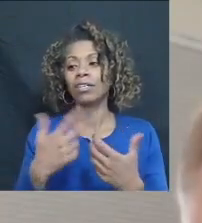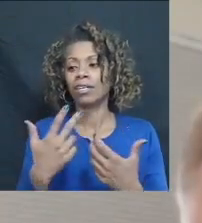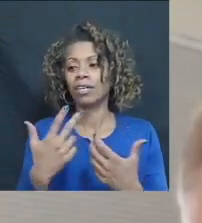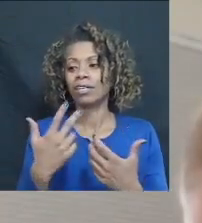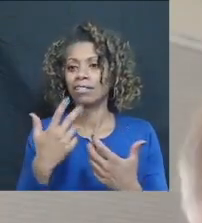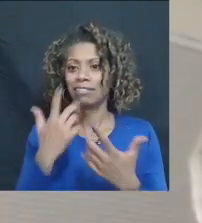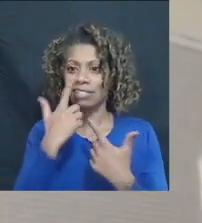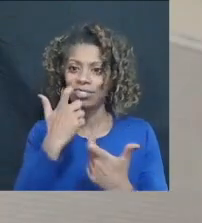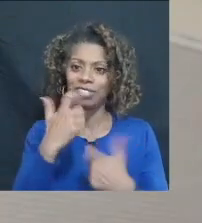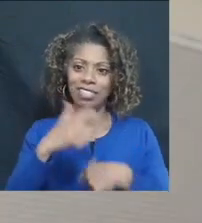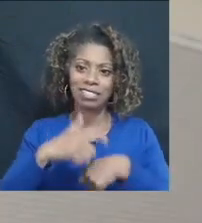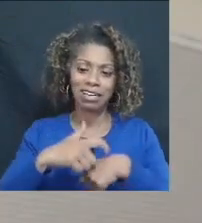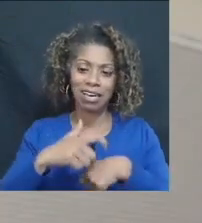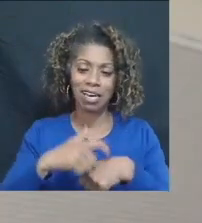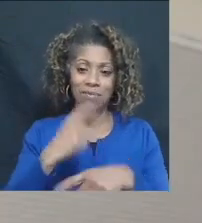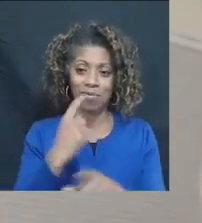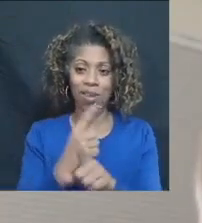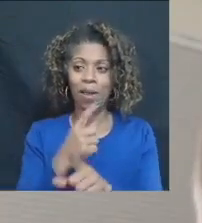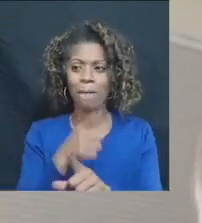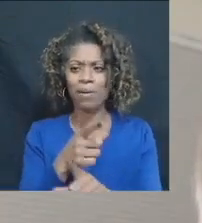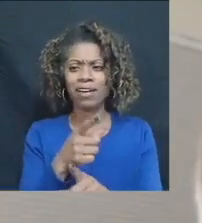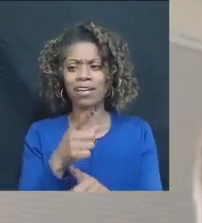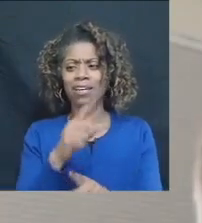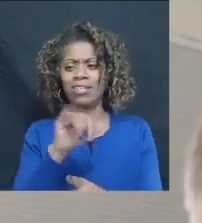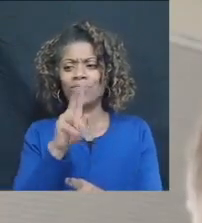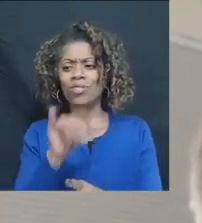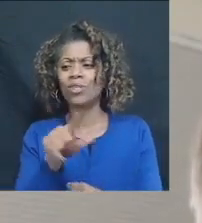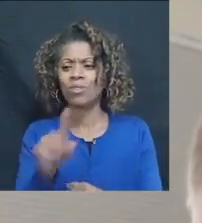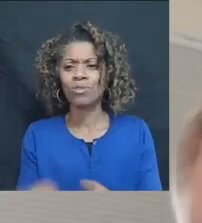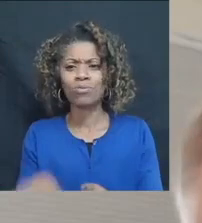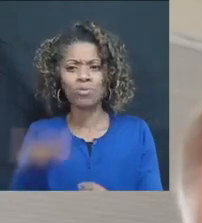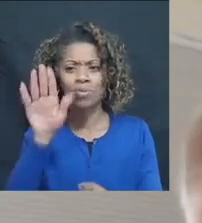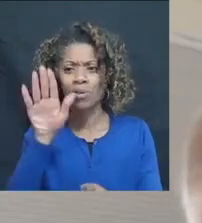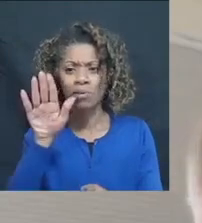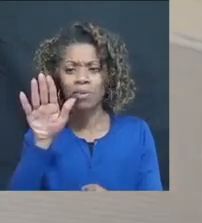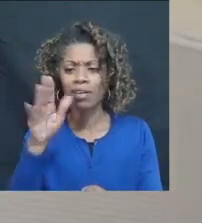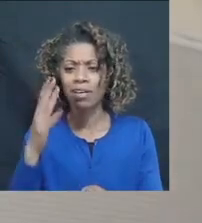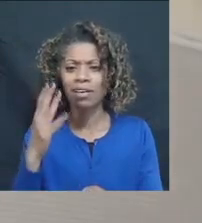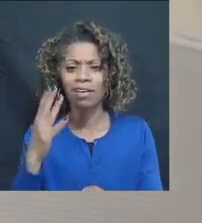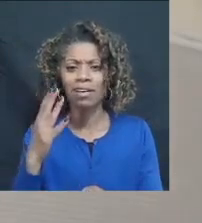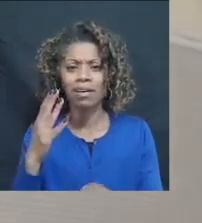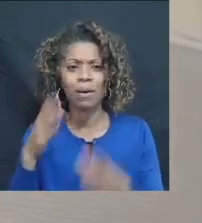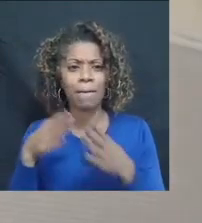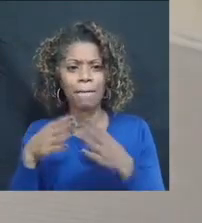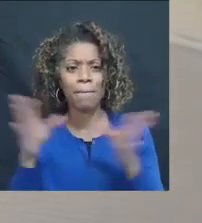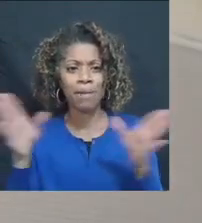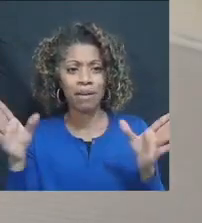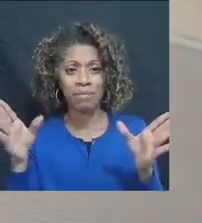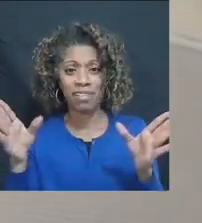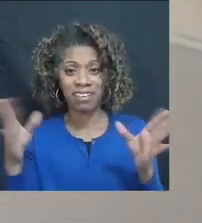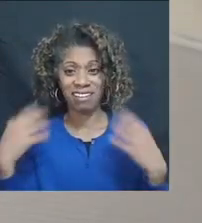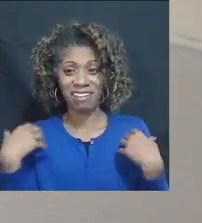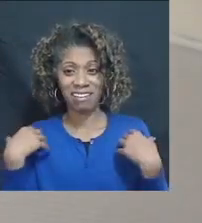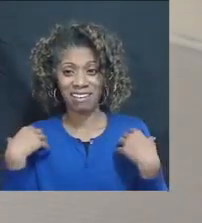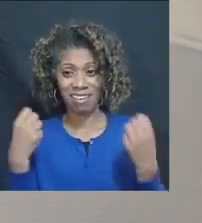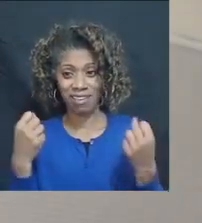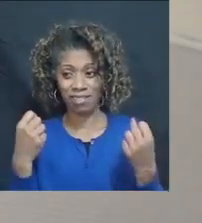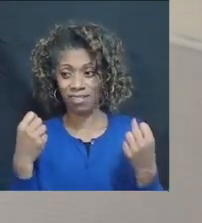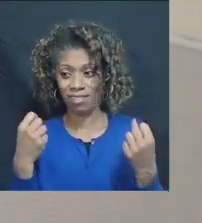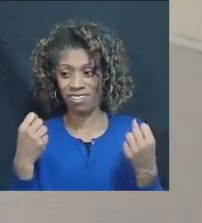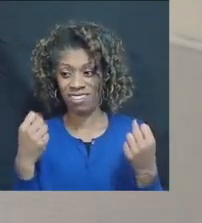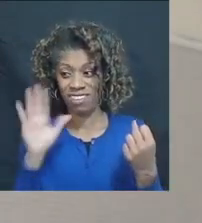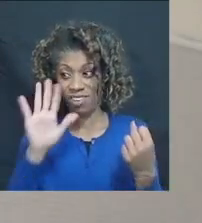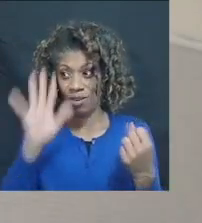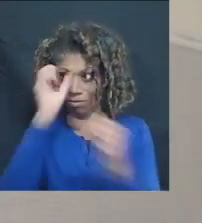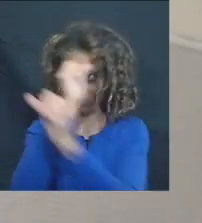health wasn't always your dream necessarily when you were growing up. You and I both sort of grew up in what I would say is modest circumstances.